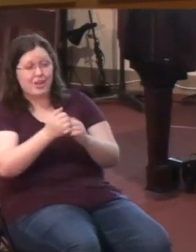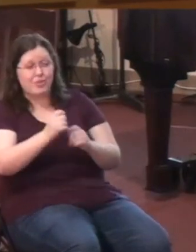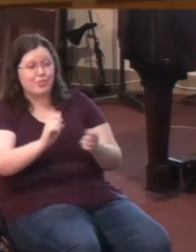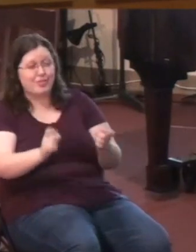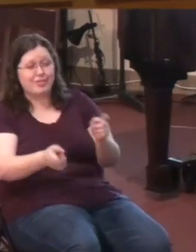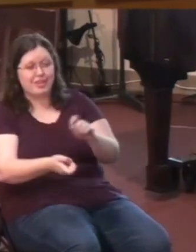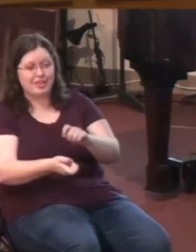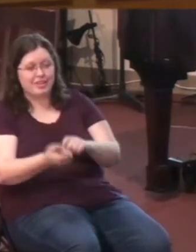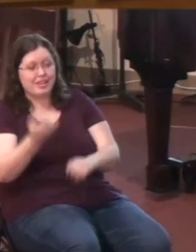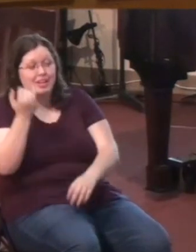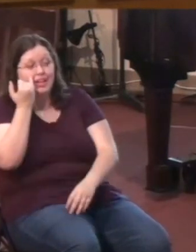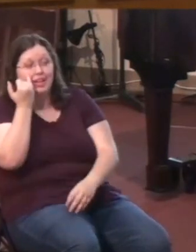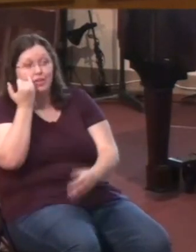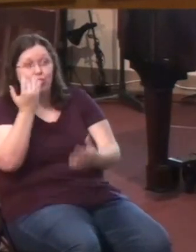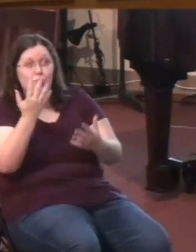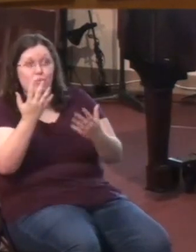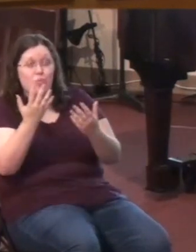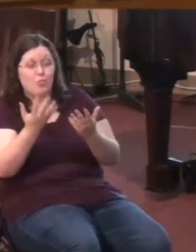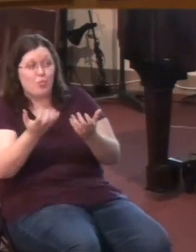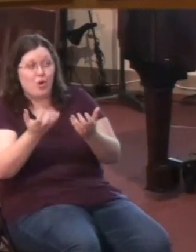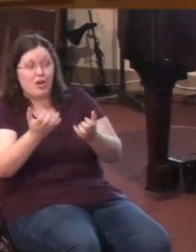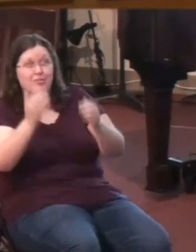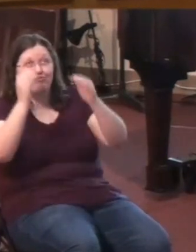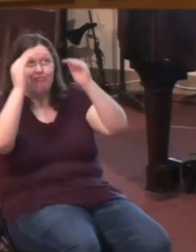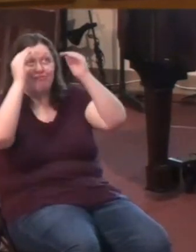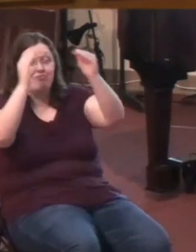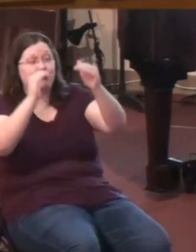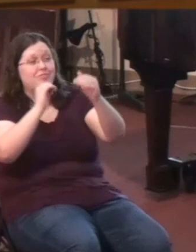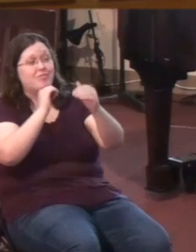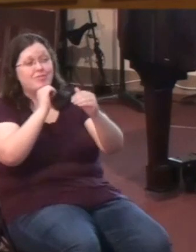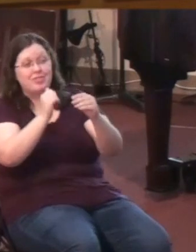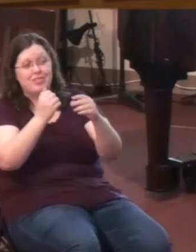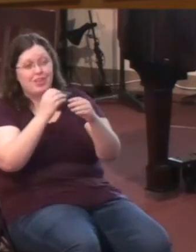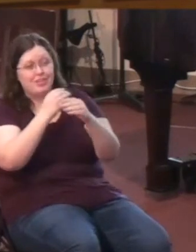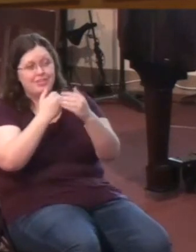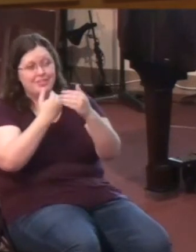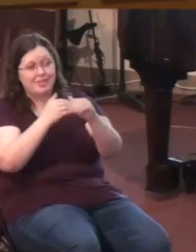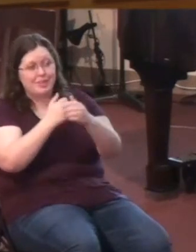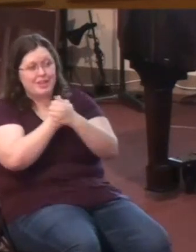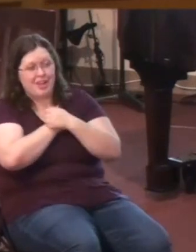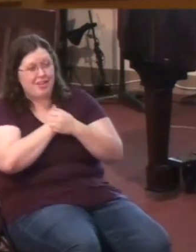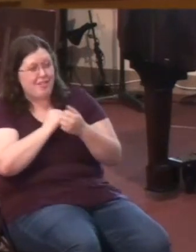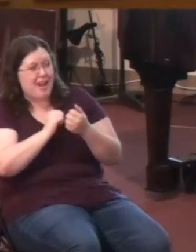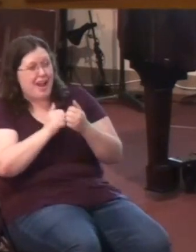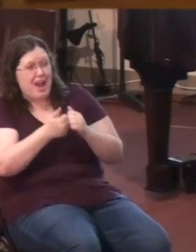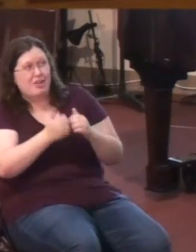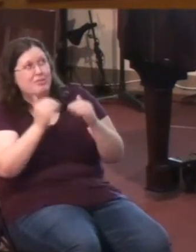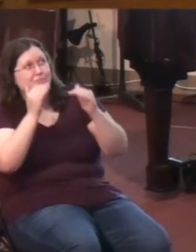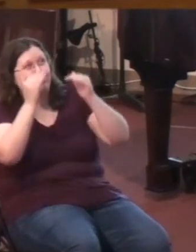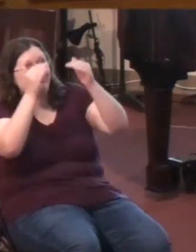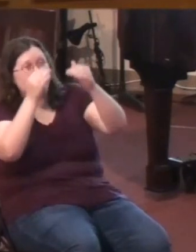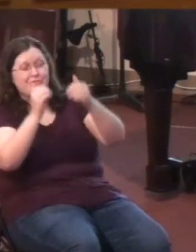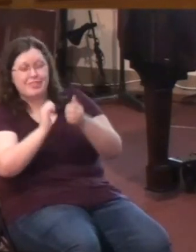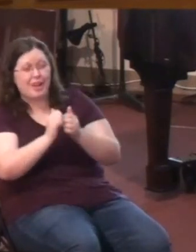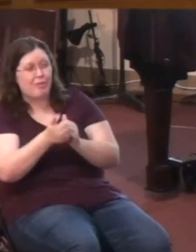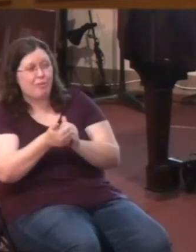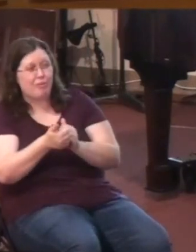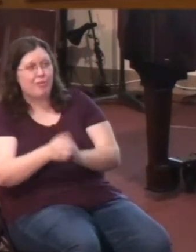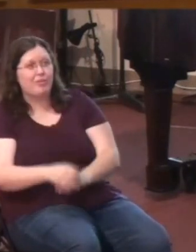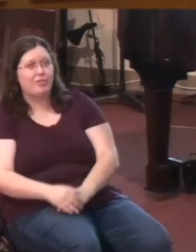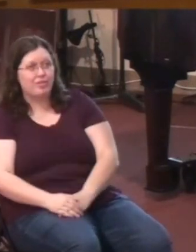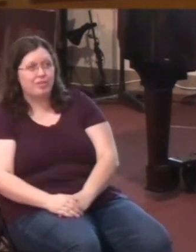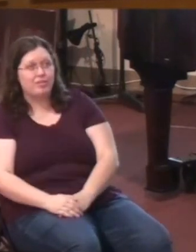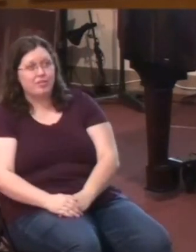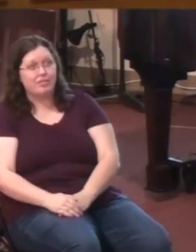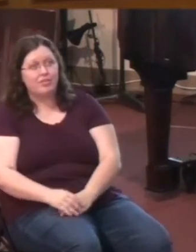we want to be up there in those states of unconditional love, how do we get there? How do we get there if we're not there? Well, Dr.